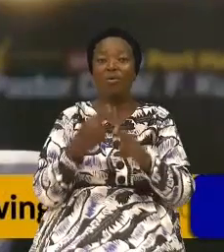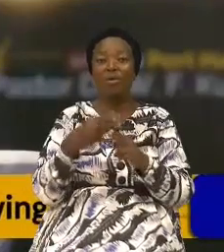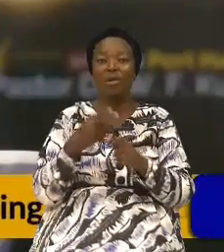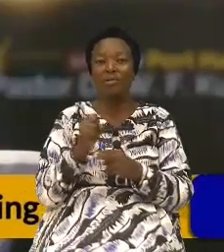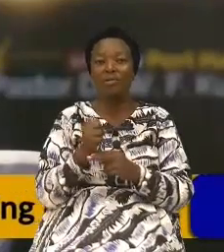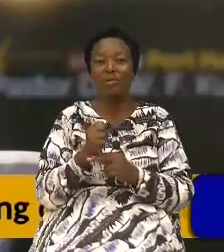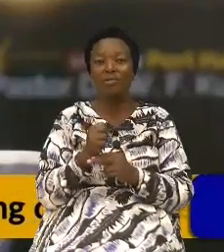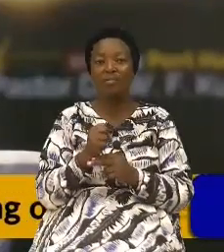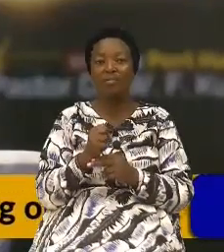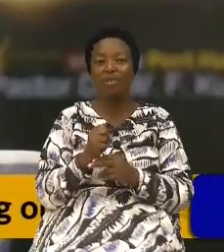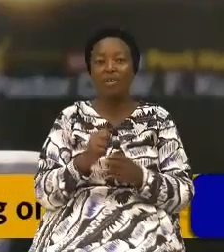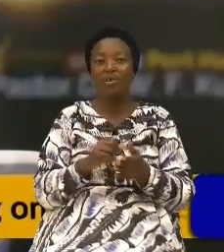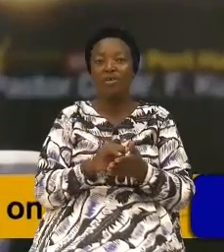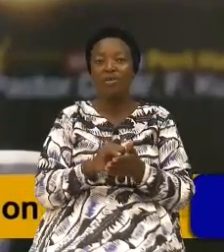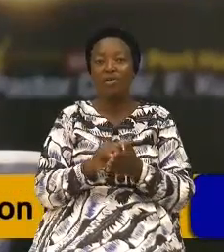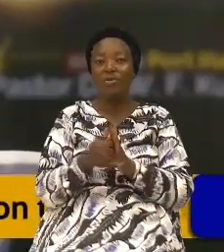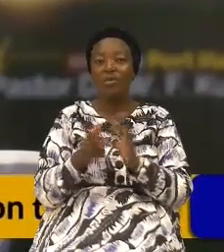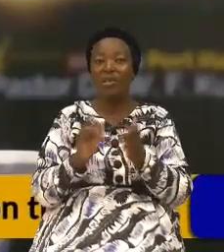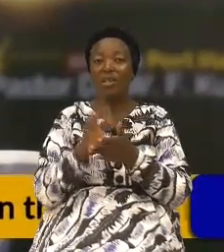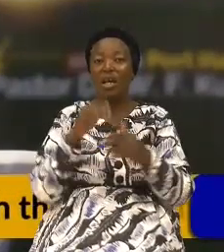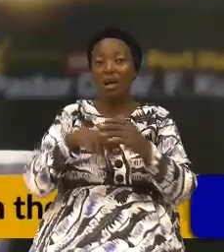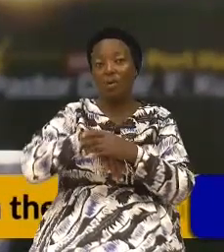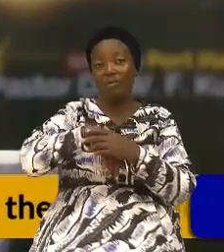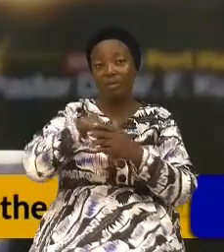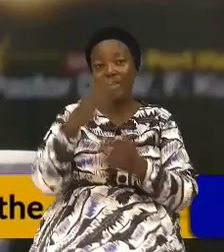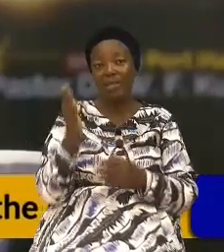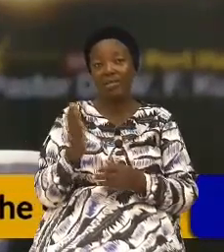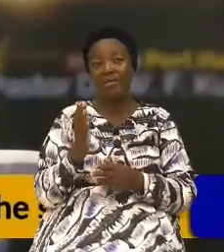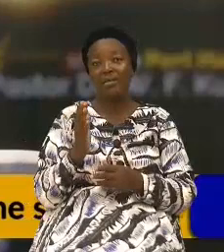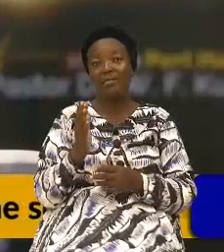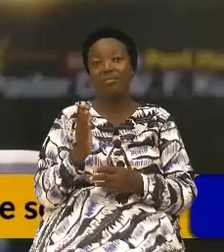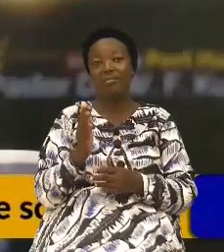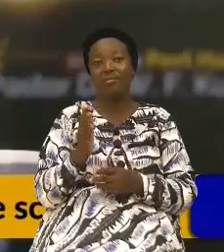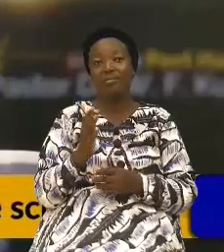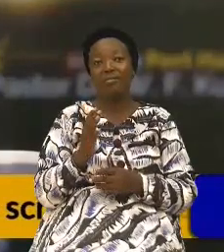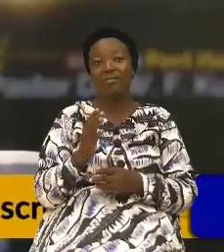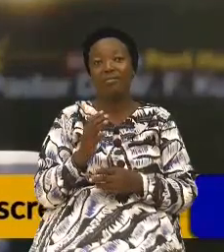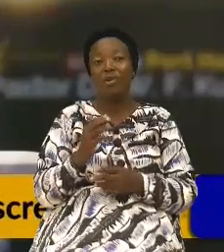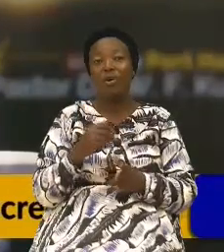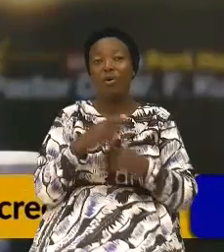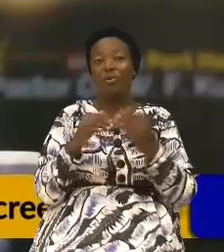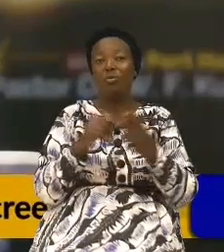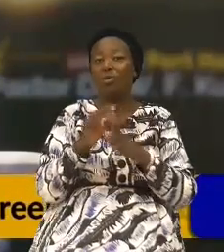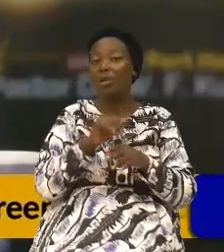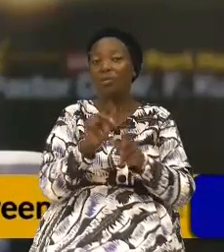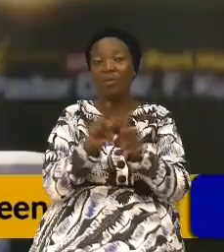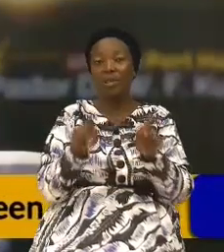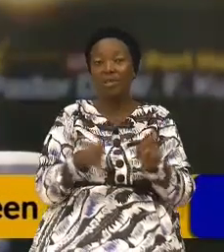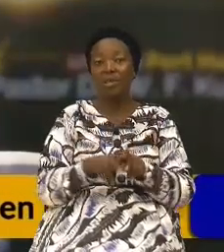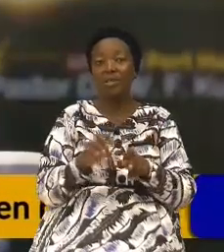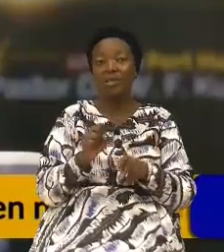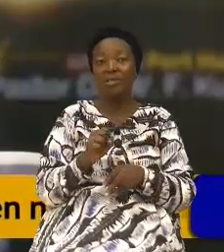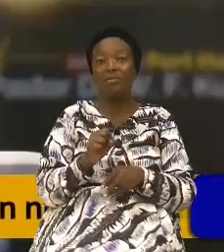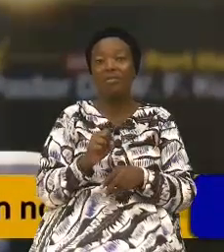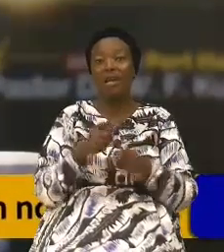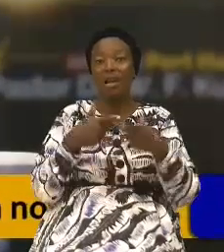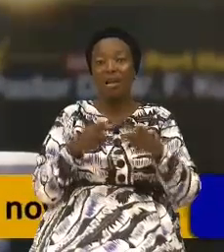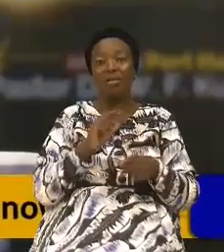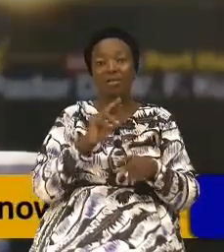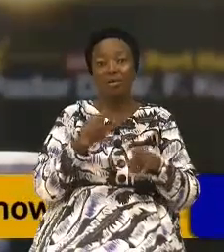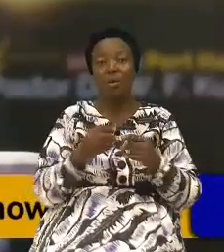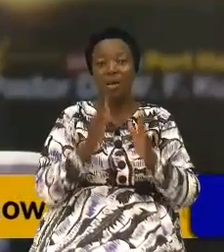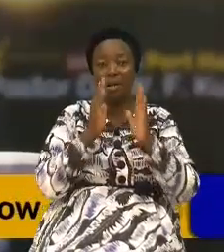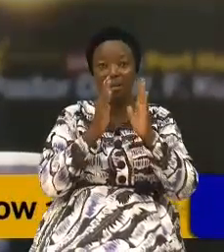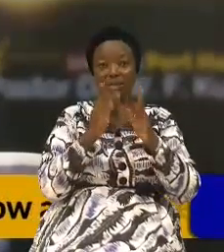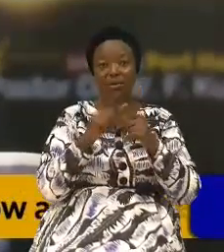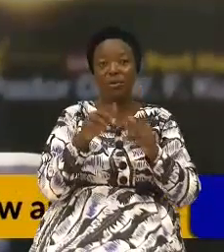Those in the outflow stations, our satellite stations, let's attend to every one of